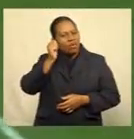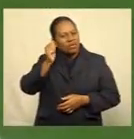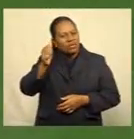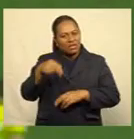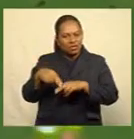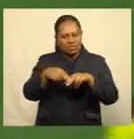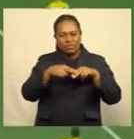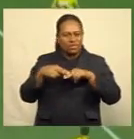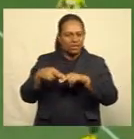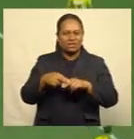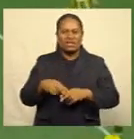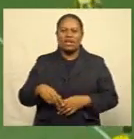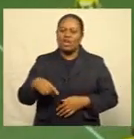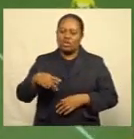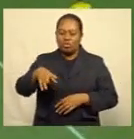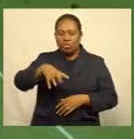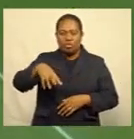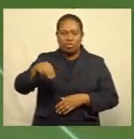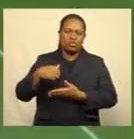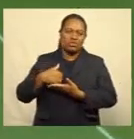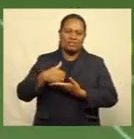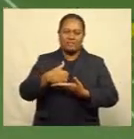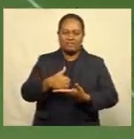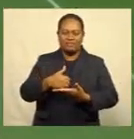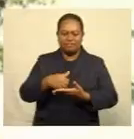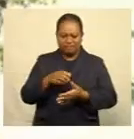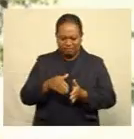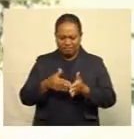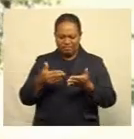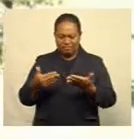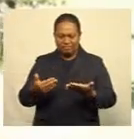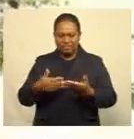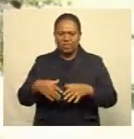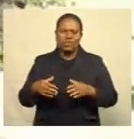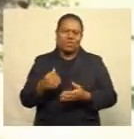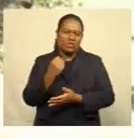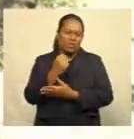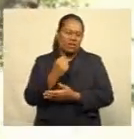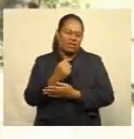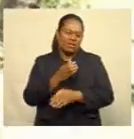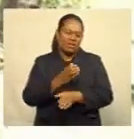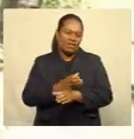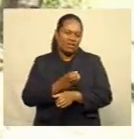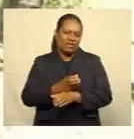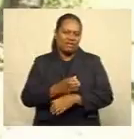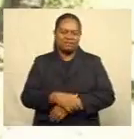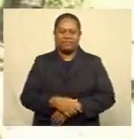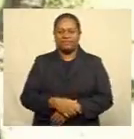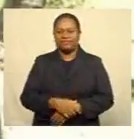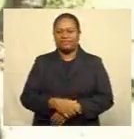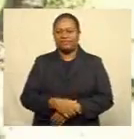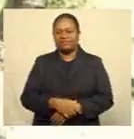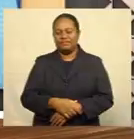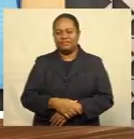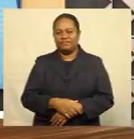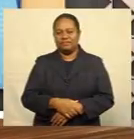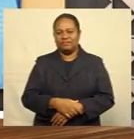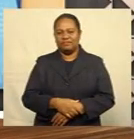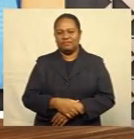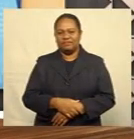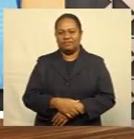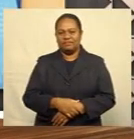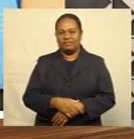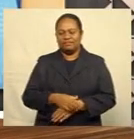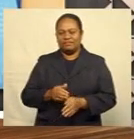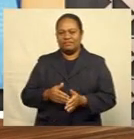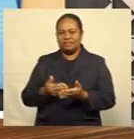FRU, and those who have backed him during his early days in his rugby career. Venina Rakautonga, FBC Sports.